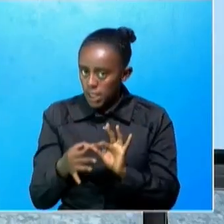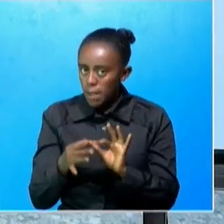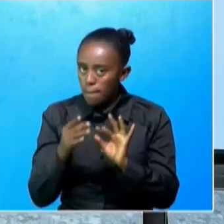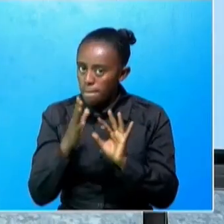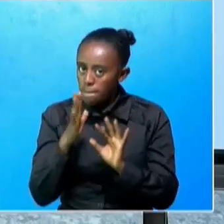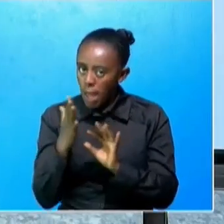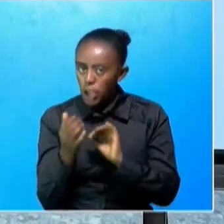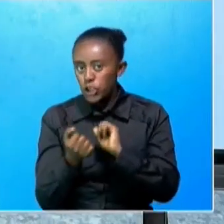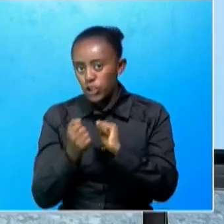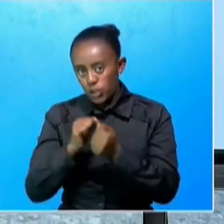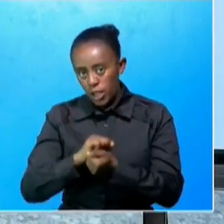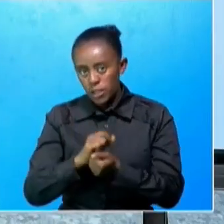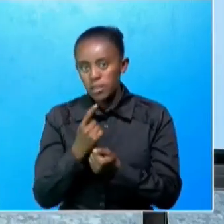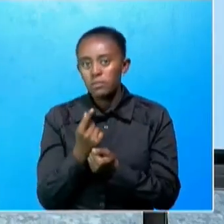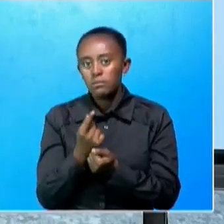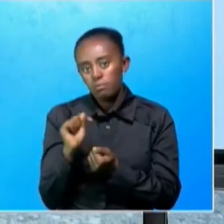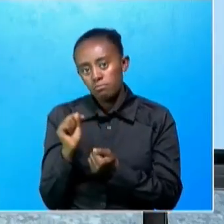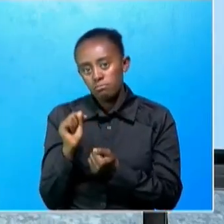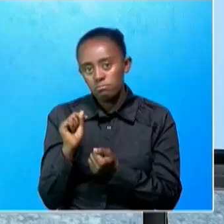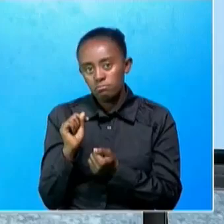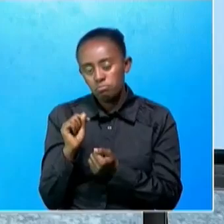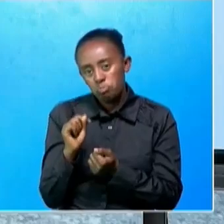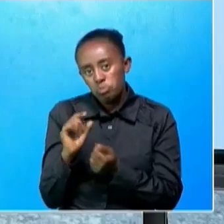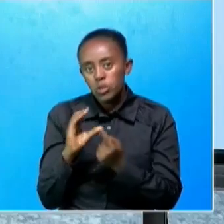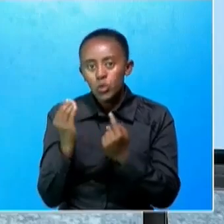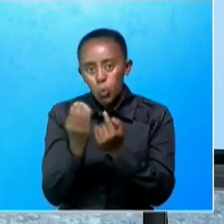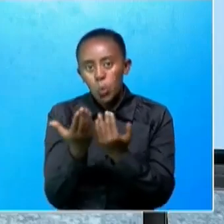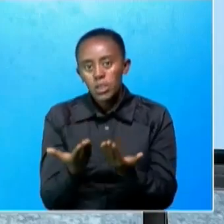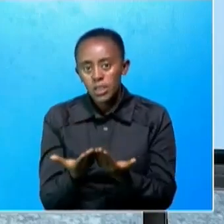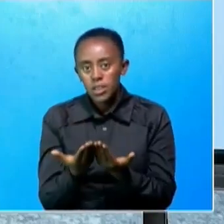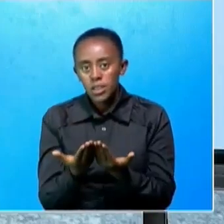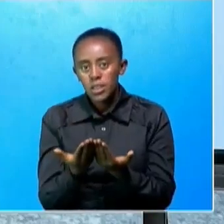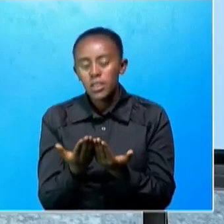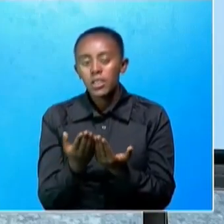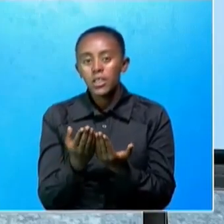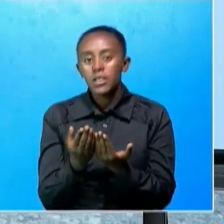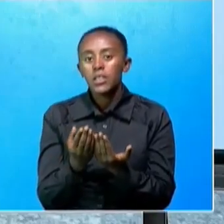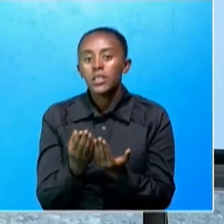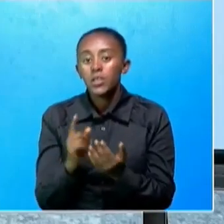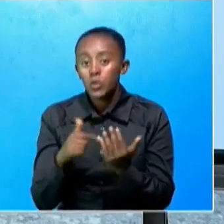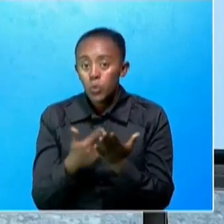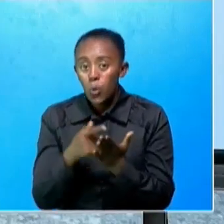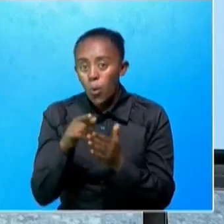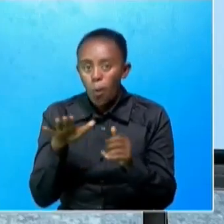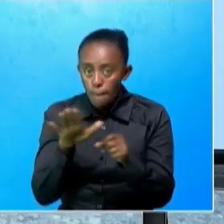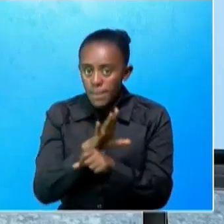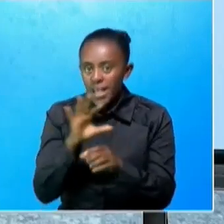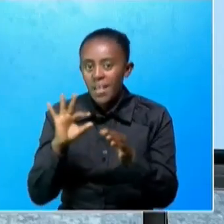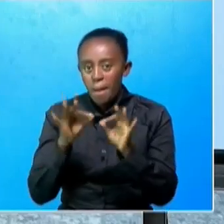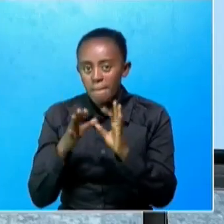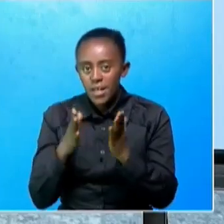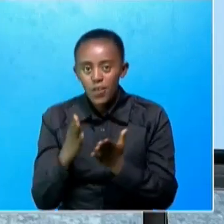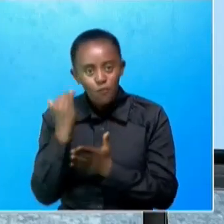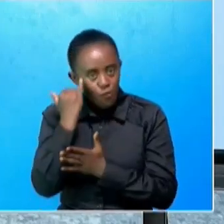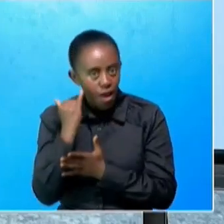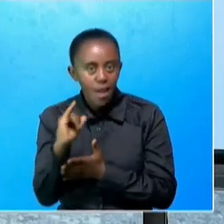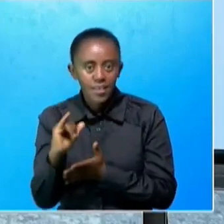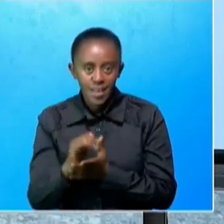change, yeah, some situations so as to make an complete and meaningful